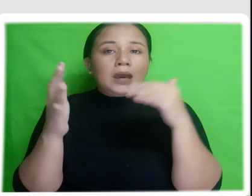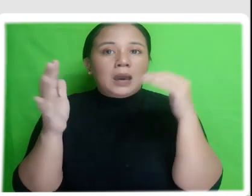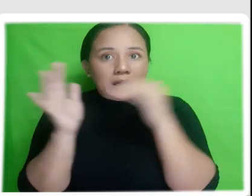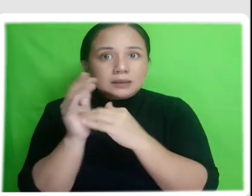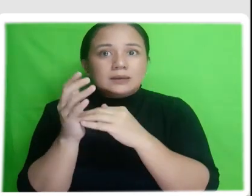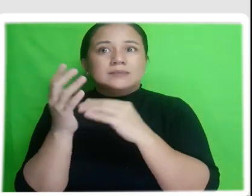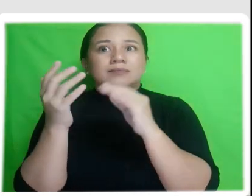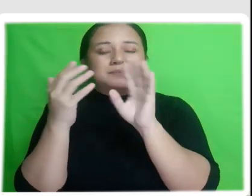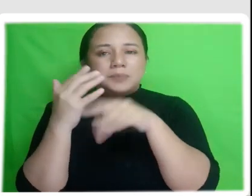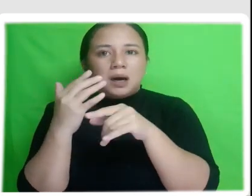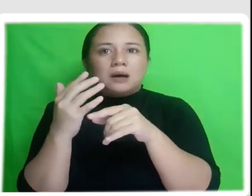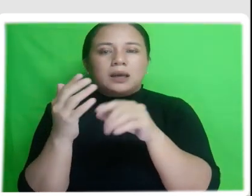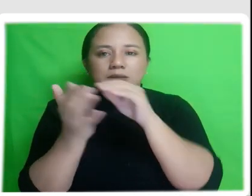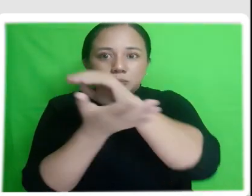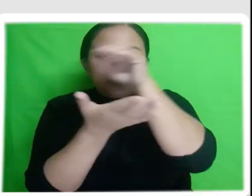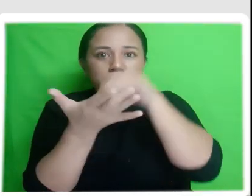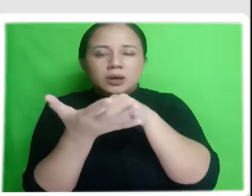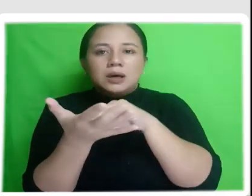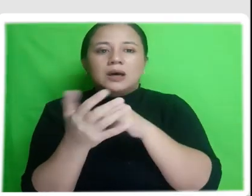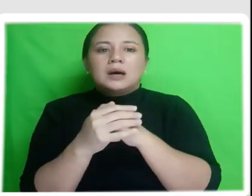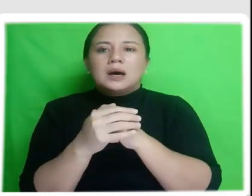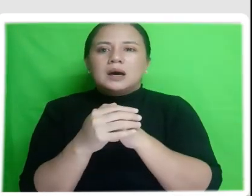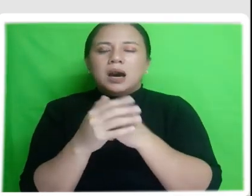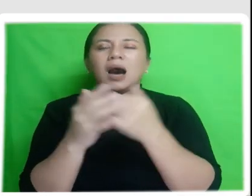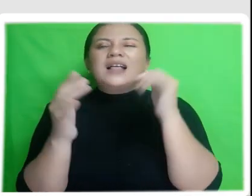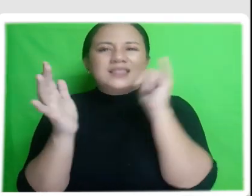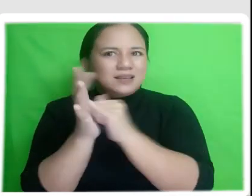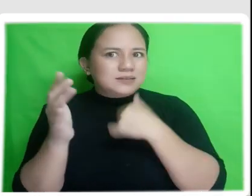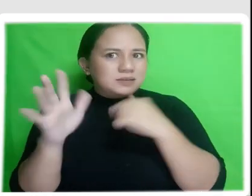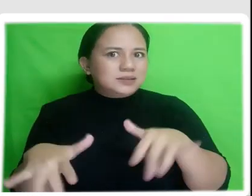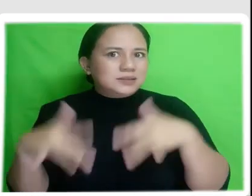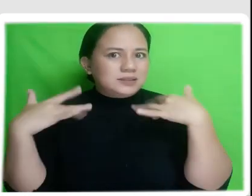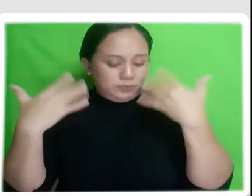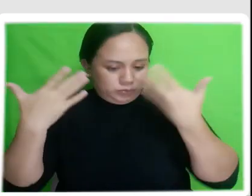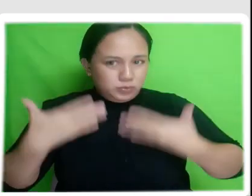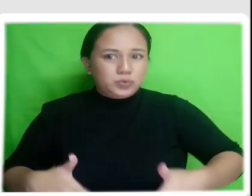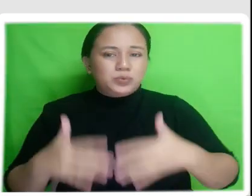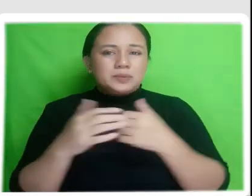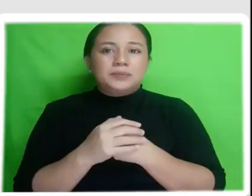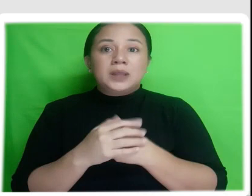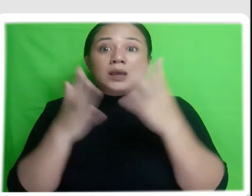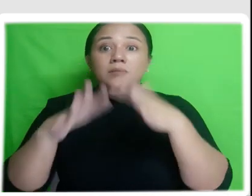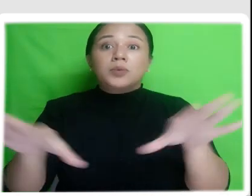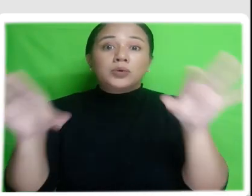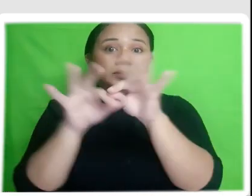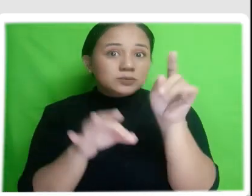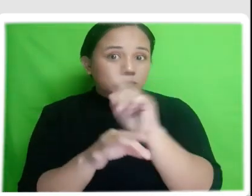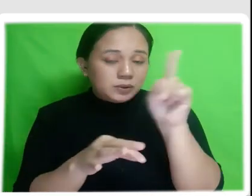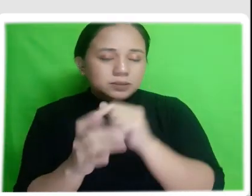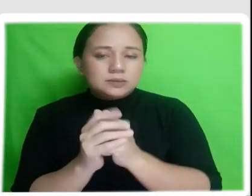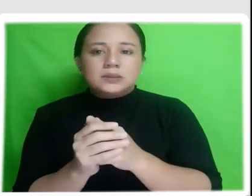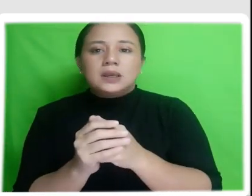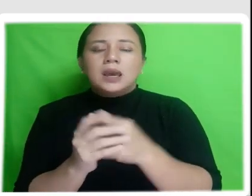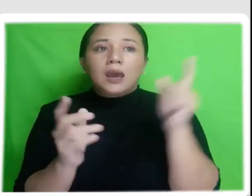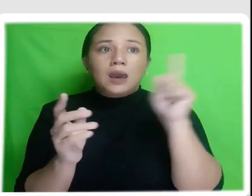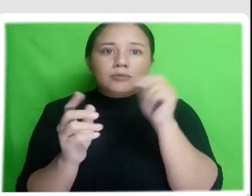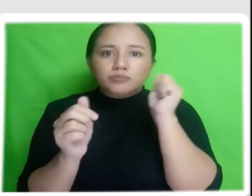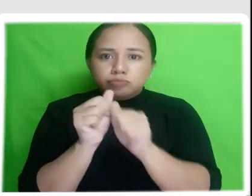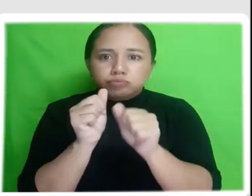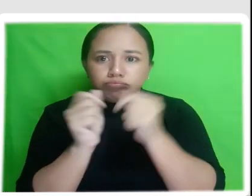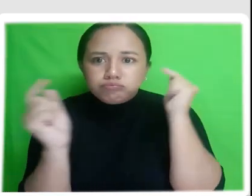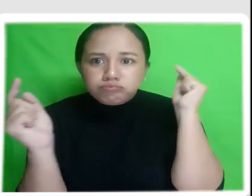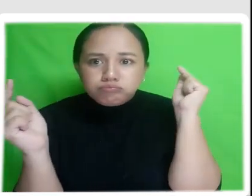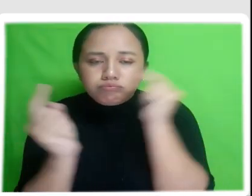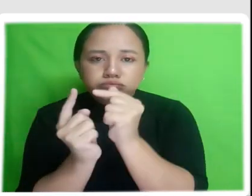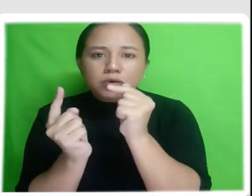fore. Such is our life as human beings. What is important, every motive, as the